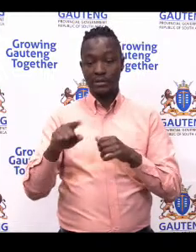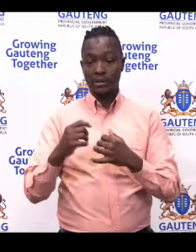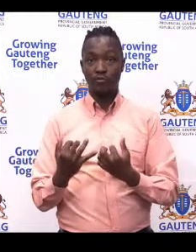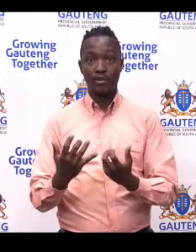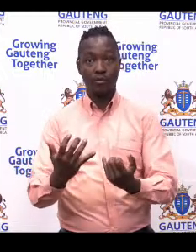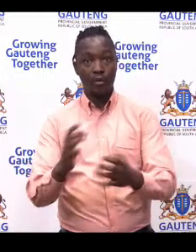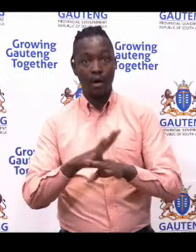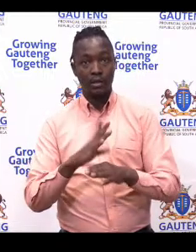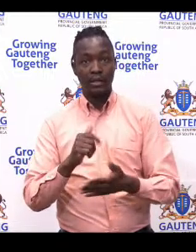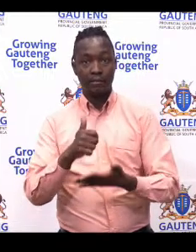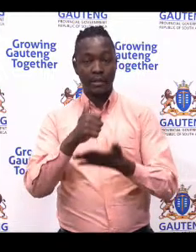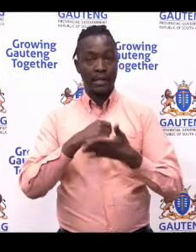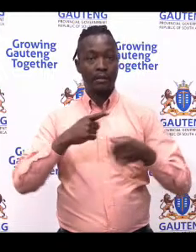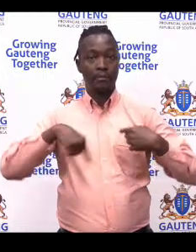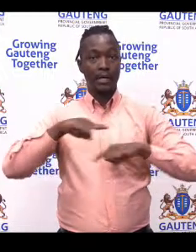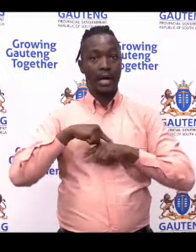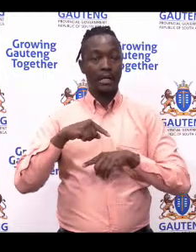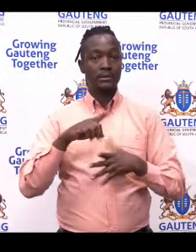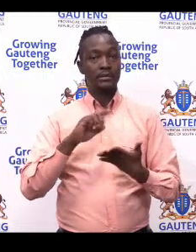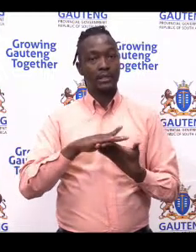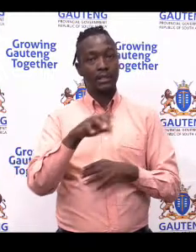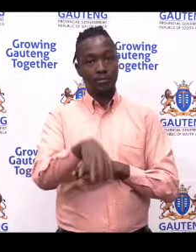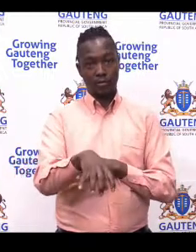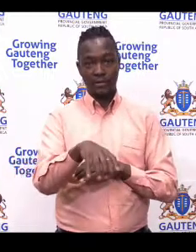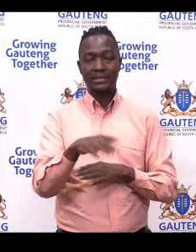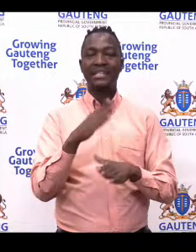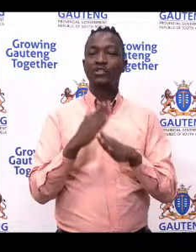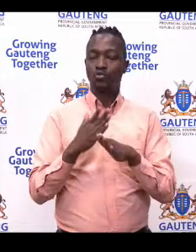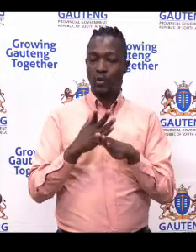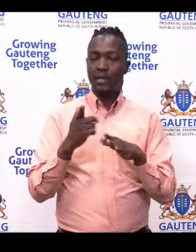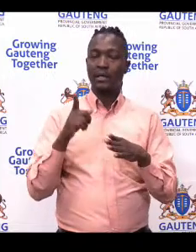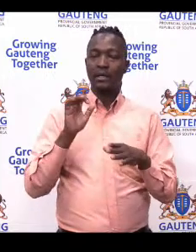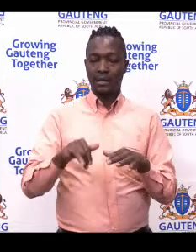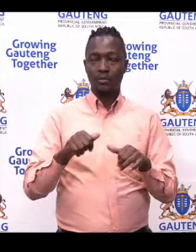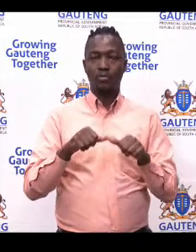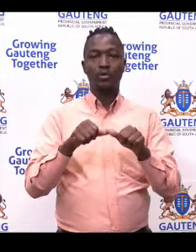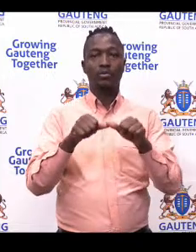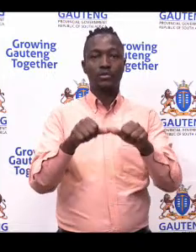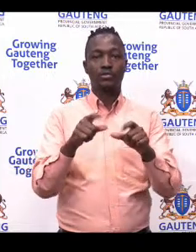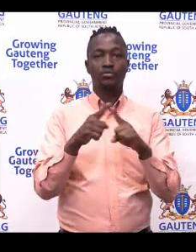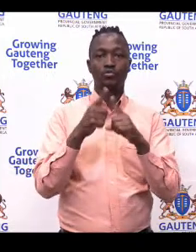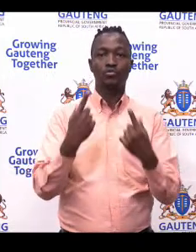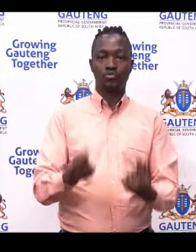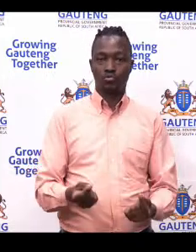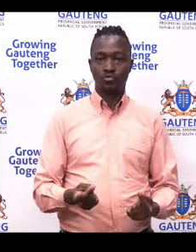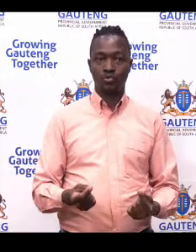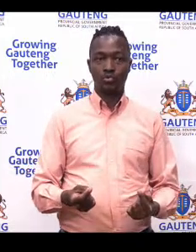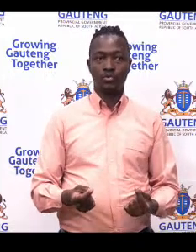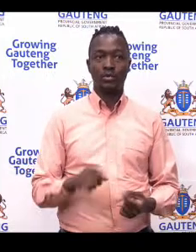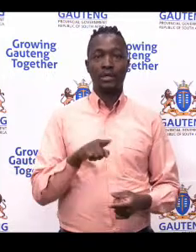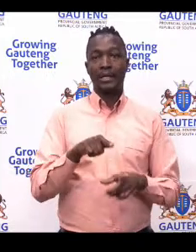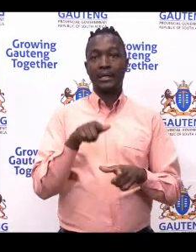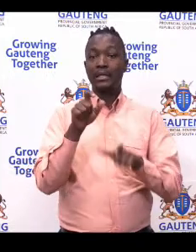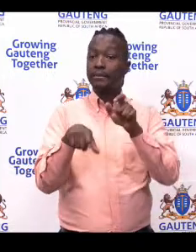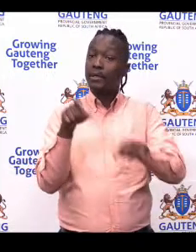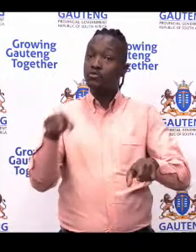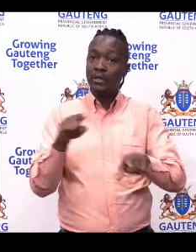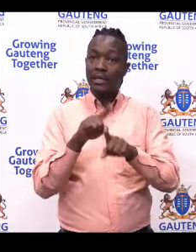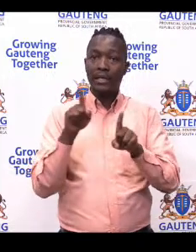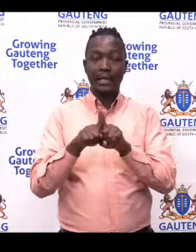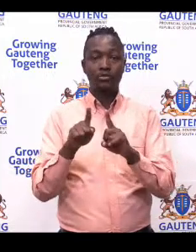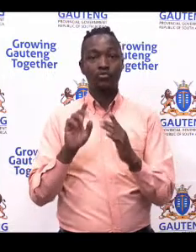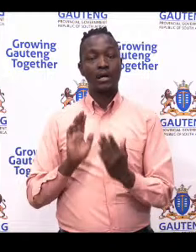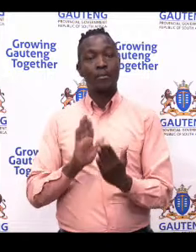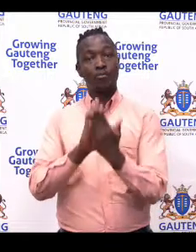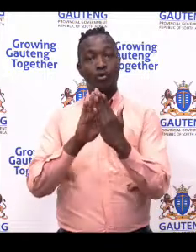most of our facilities in the province, and it's work that we continue to do. And the personnel, as we're approaching